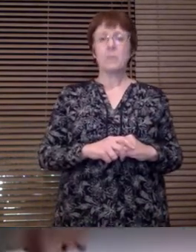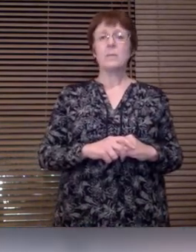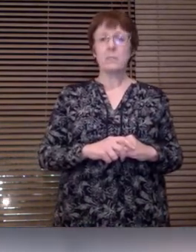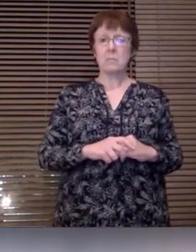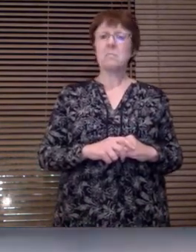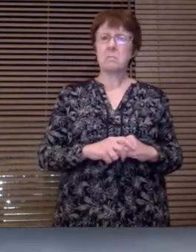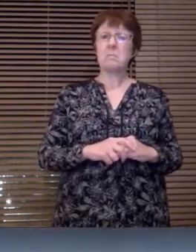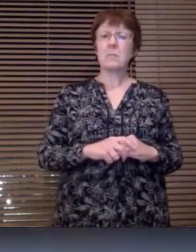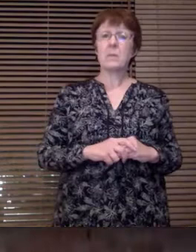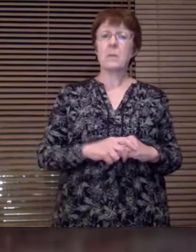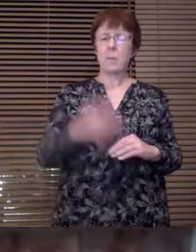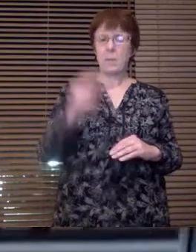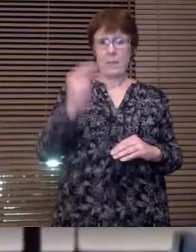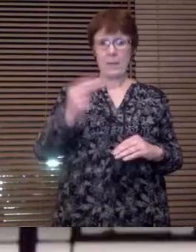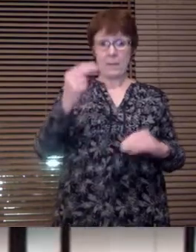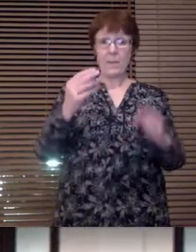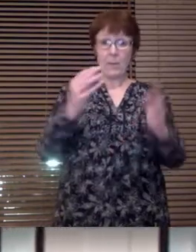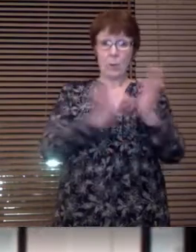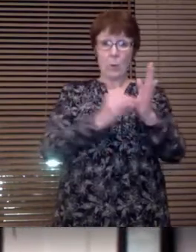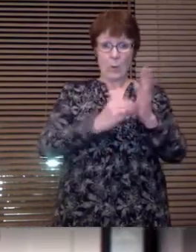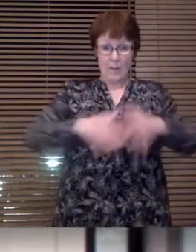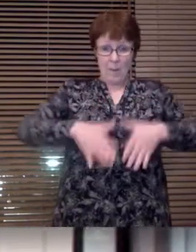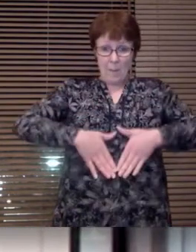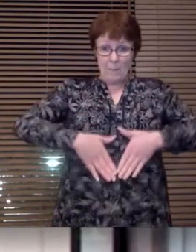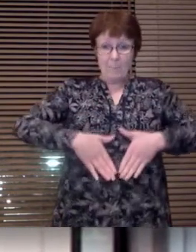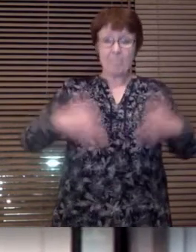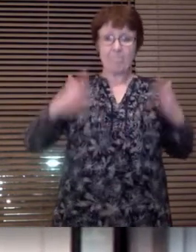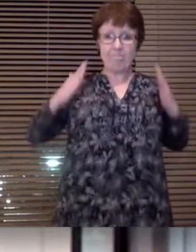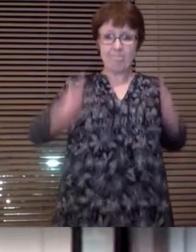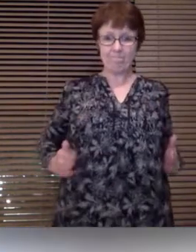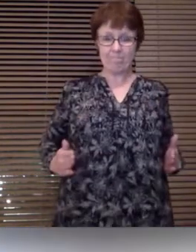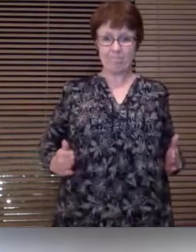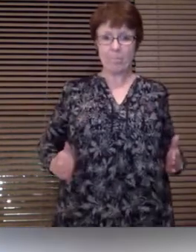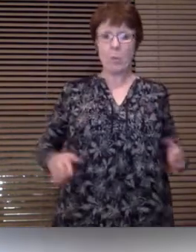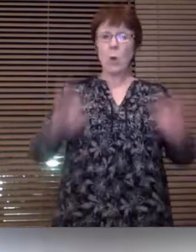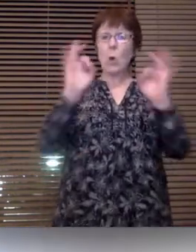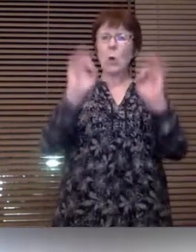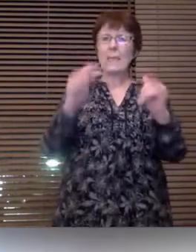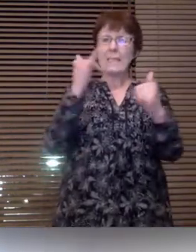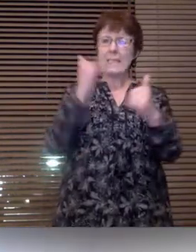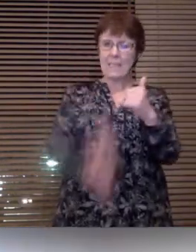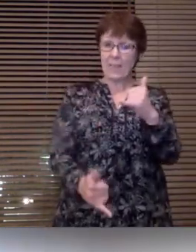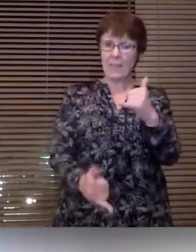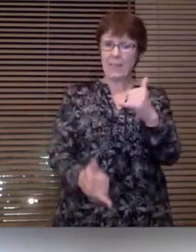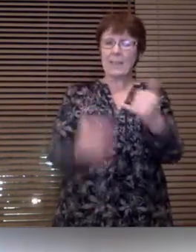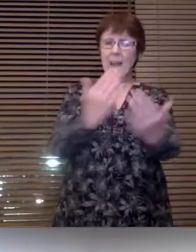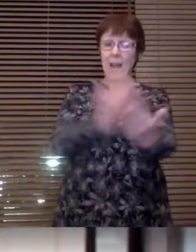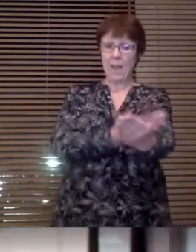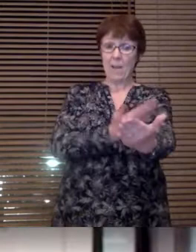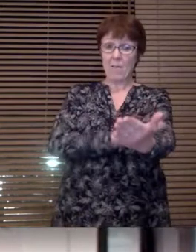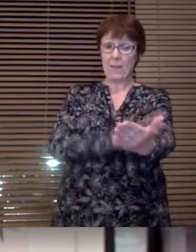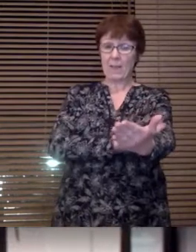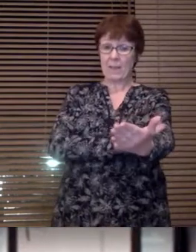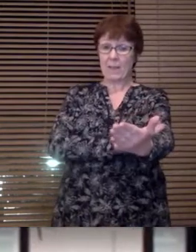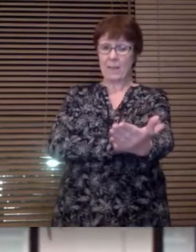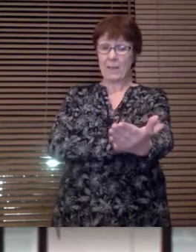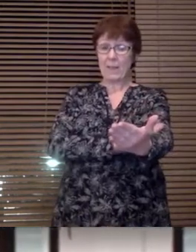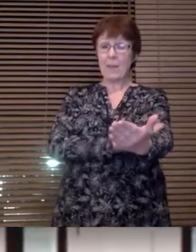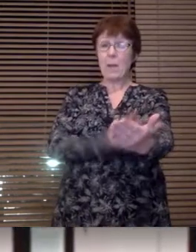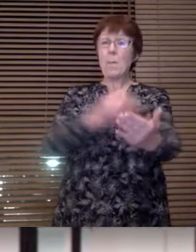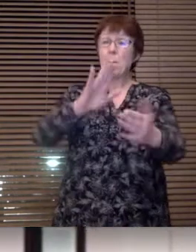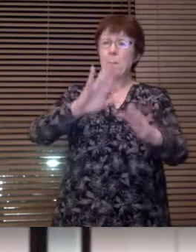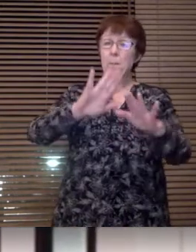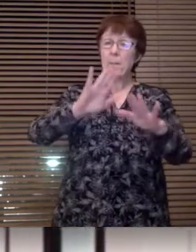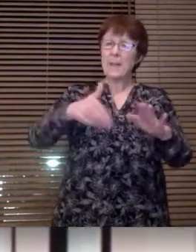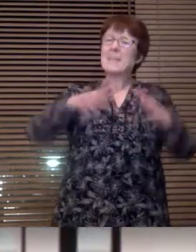Again, it's important that we're activating the core and keeping the legs straight and tight. And the final exercise is going to be closest to the handstand that we are going to